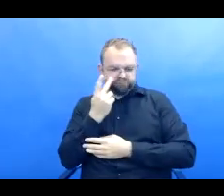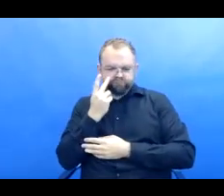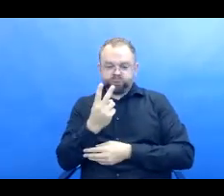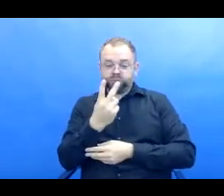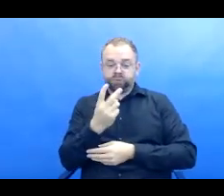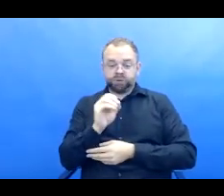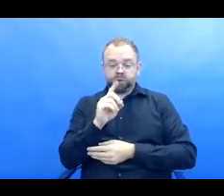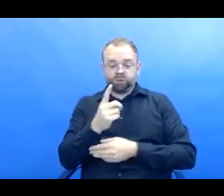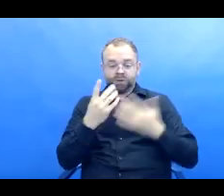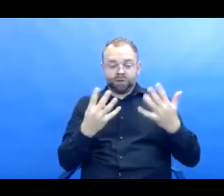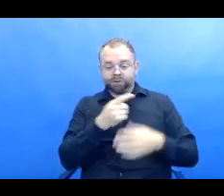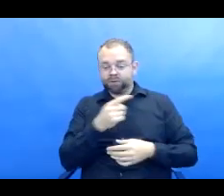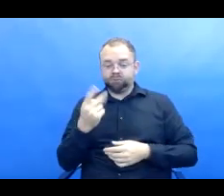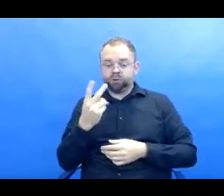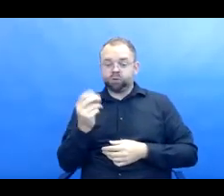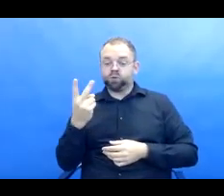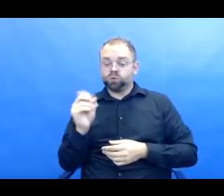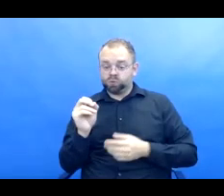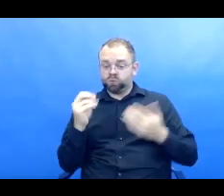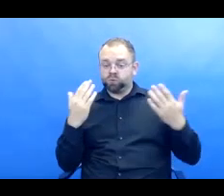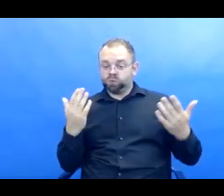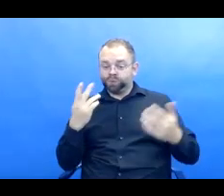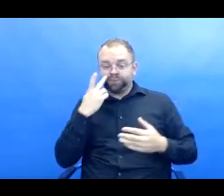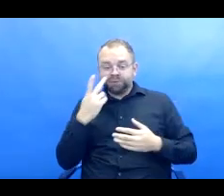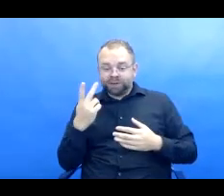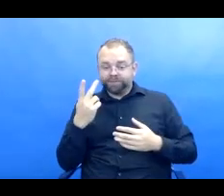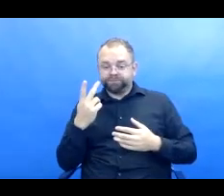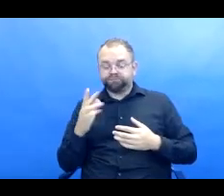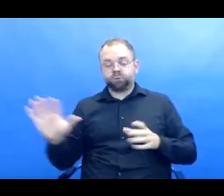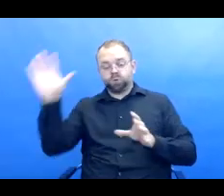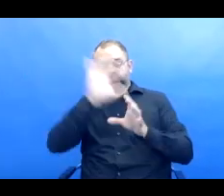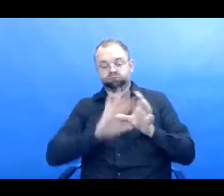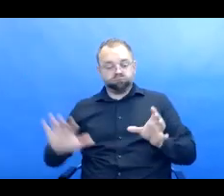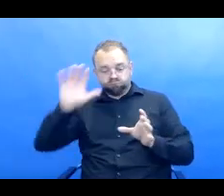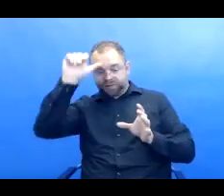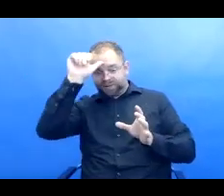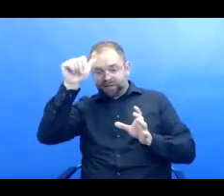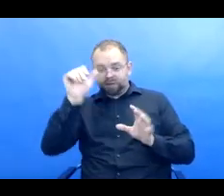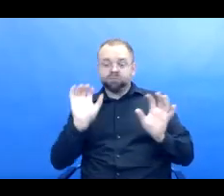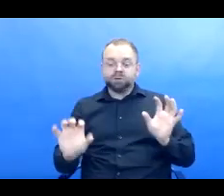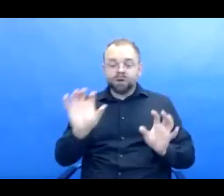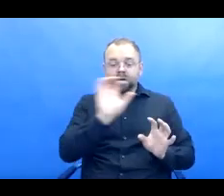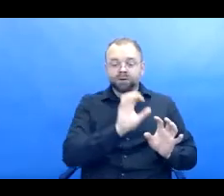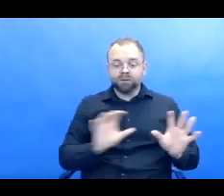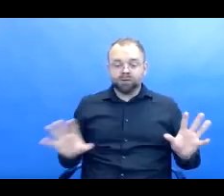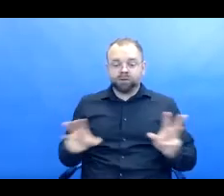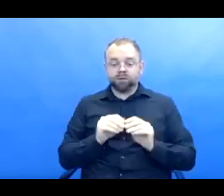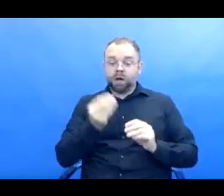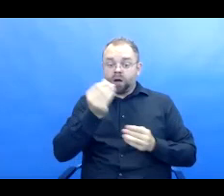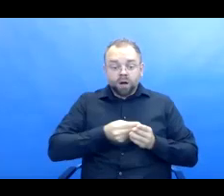and 0.22% of public spending. Whereas only social protection, it's only 0.03% of